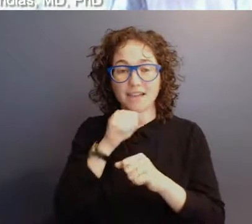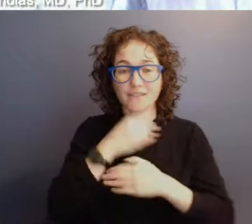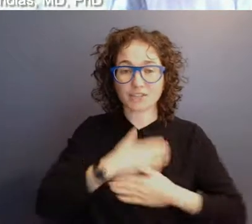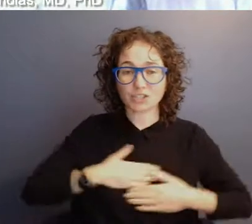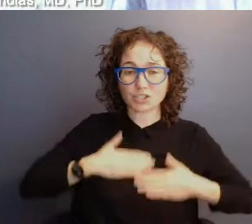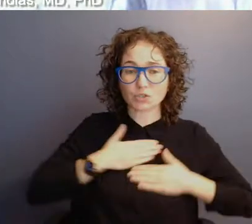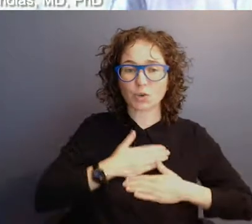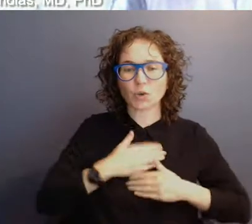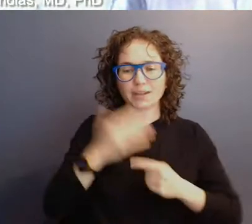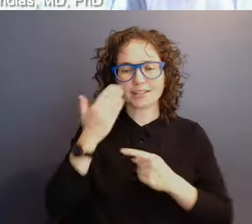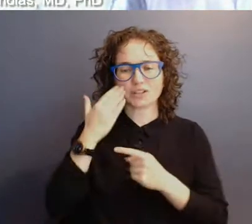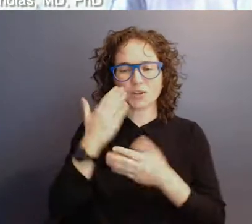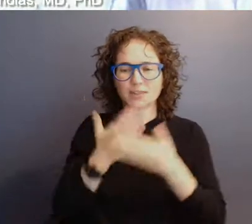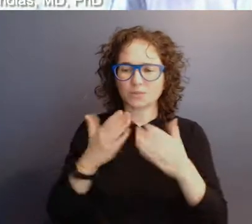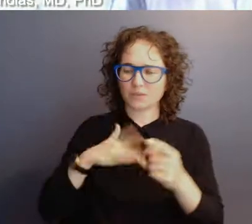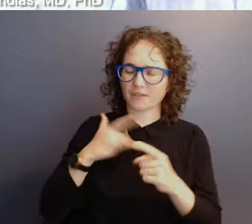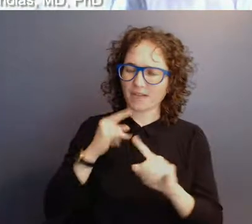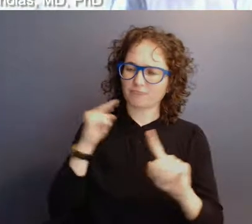of Louisiana.